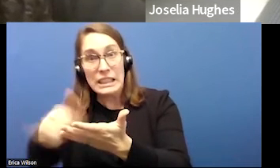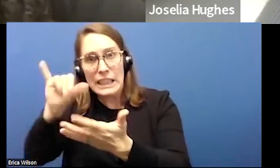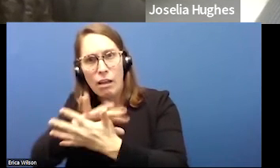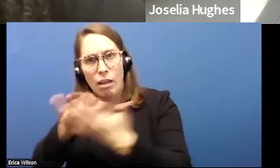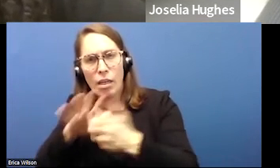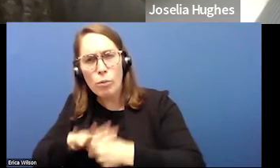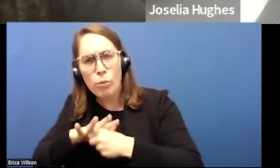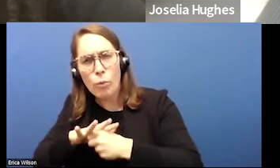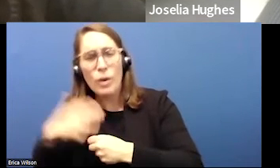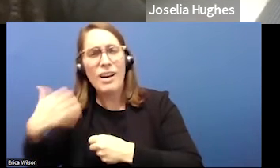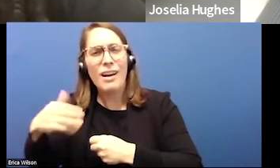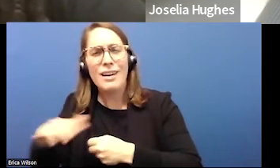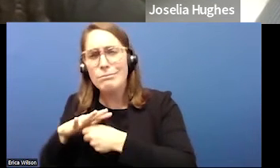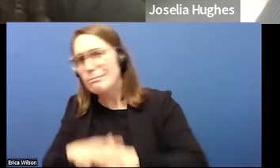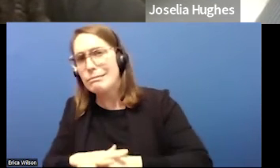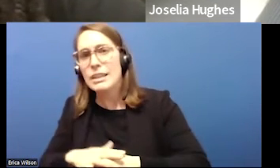but